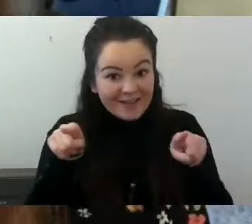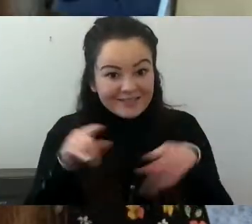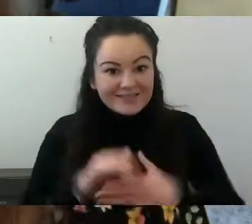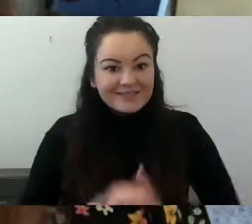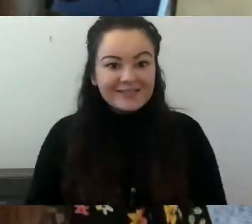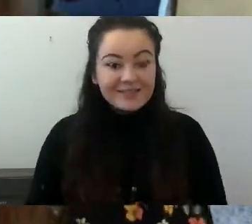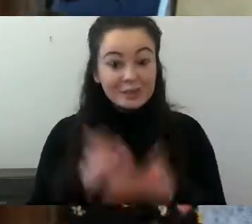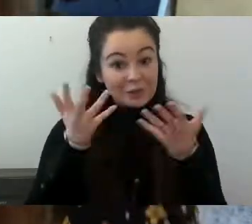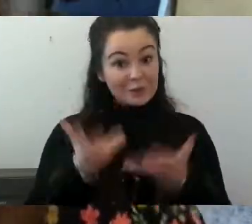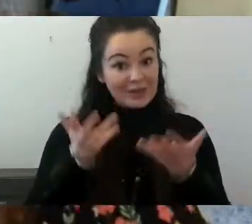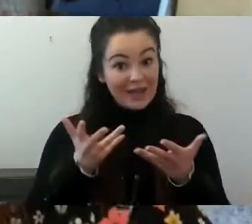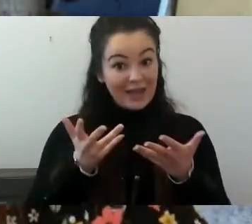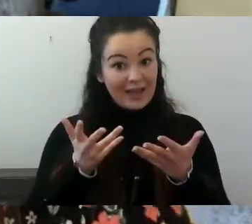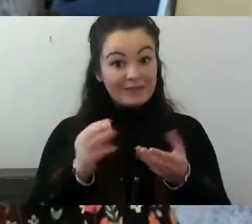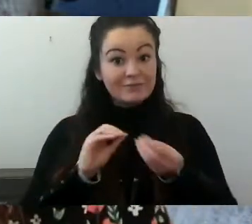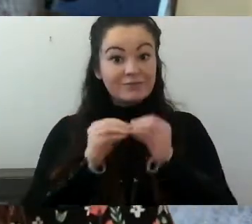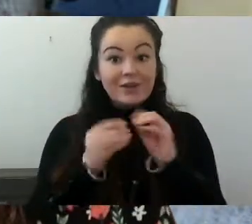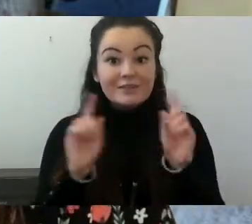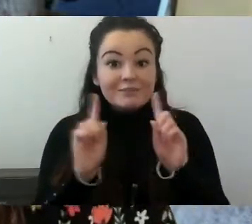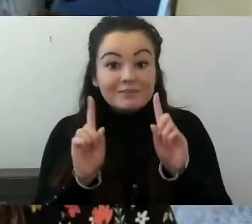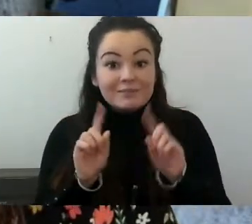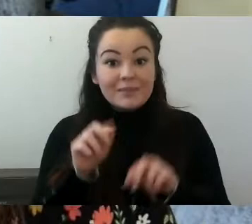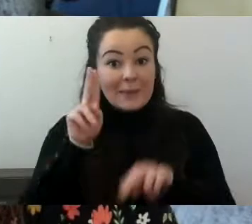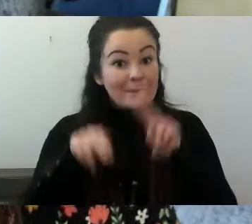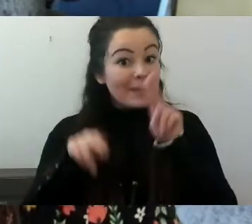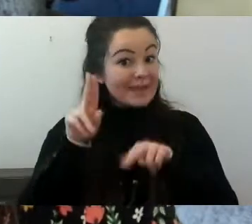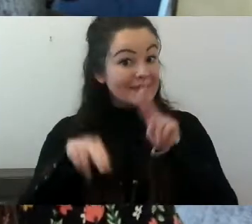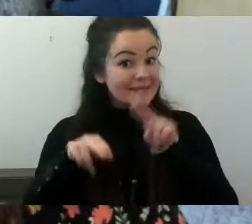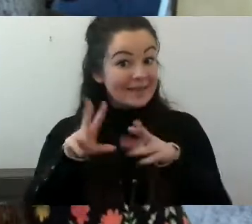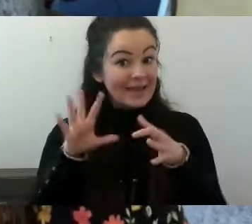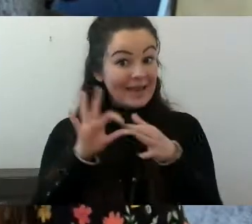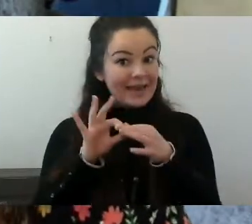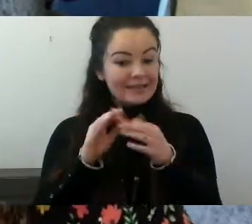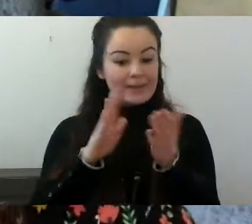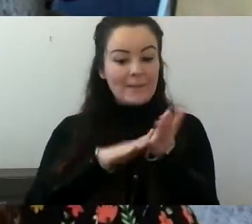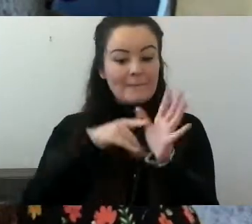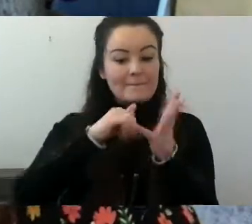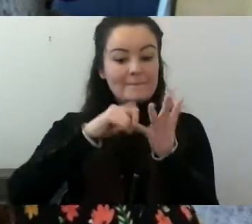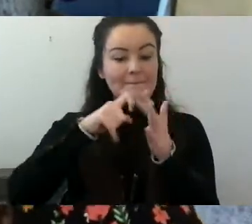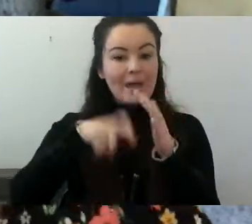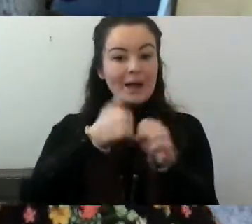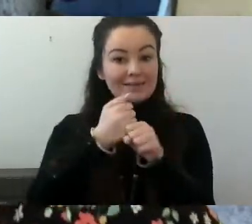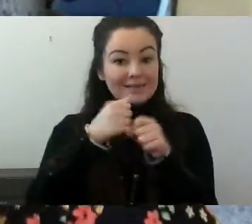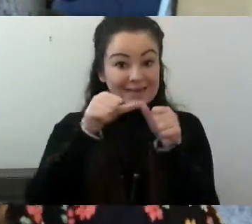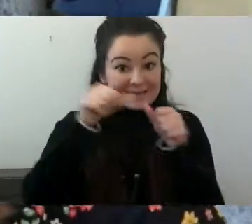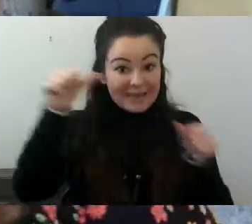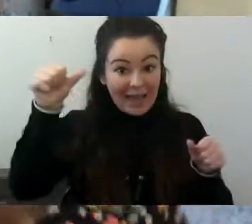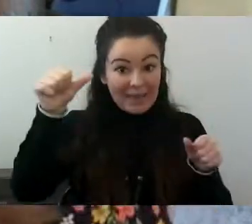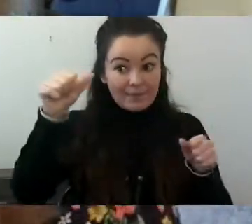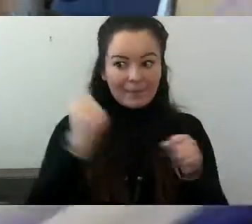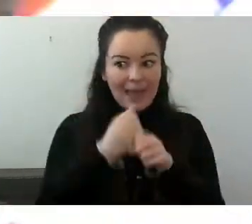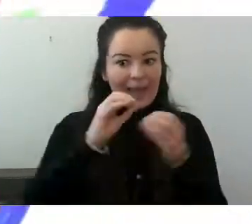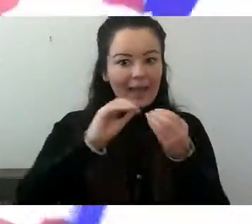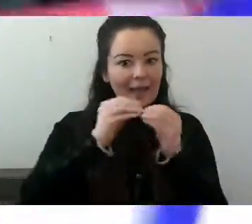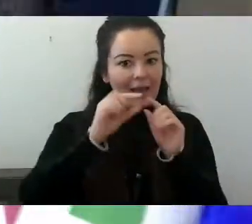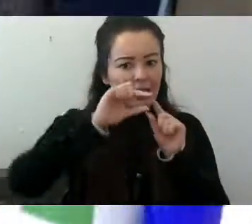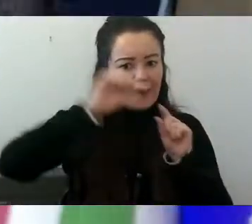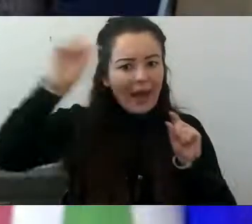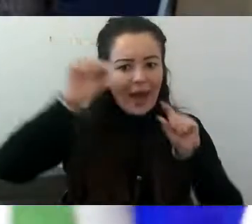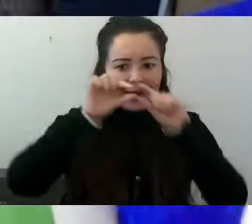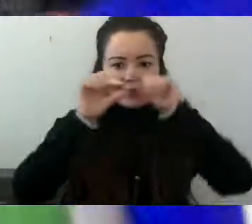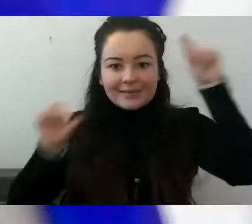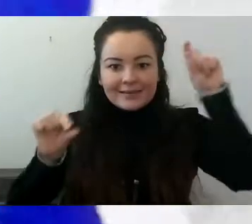superstars. Today we are going to create some paintings using masking tape for lines.